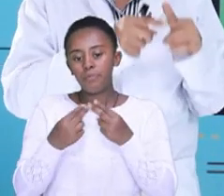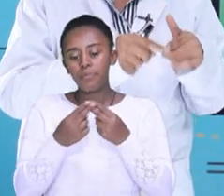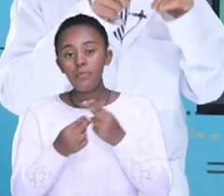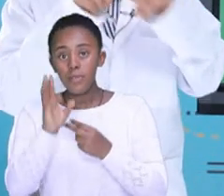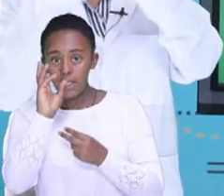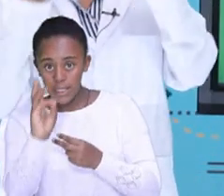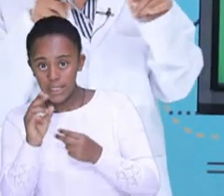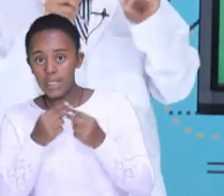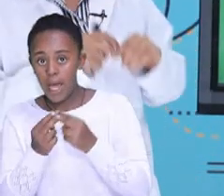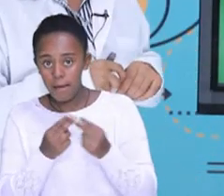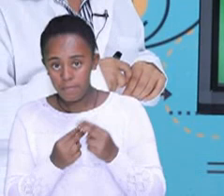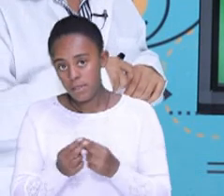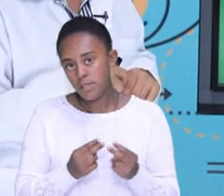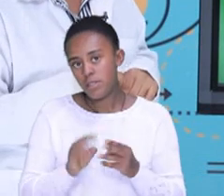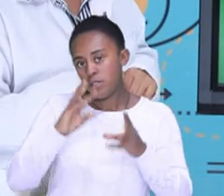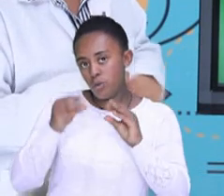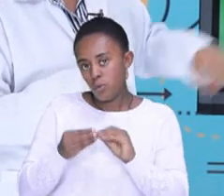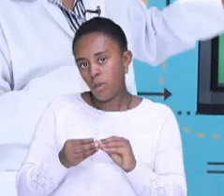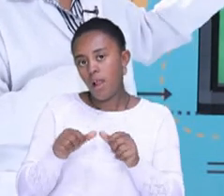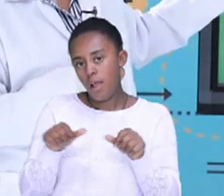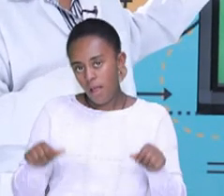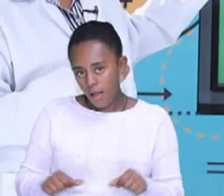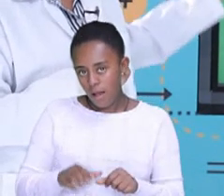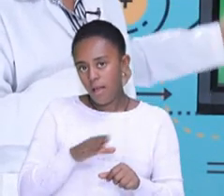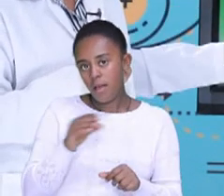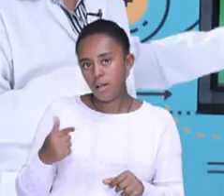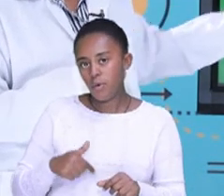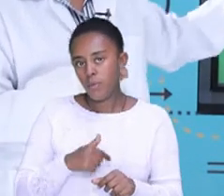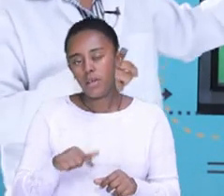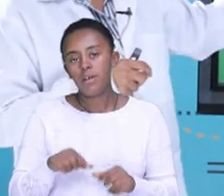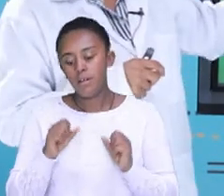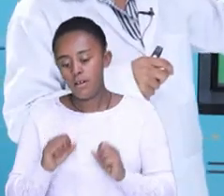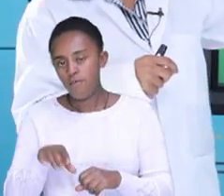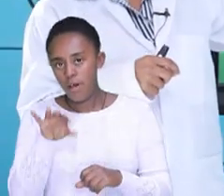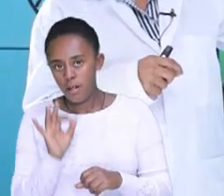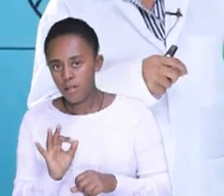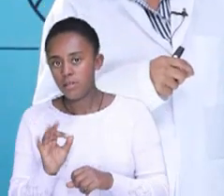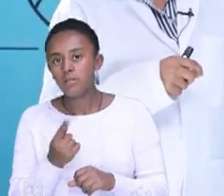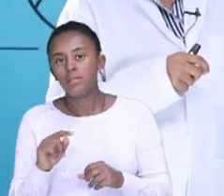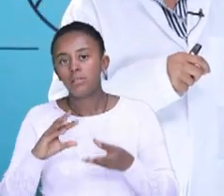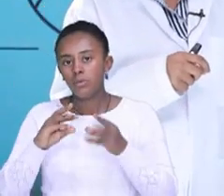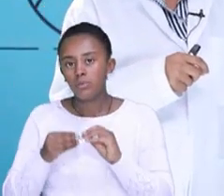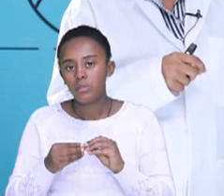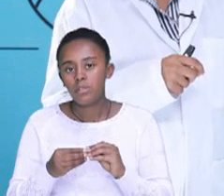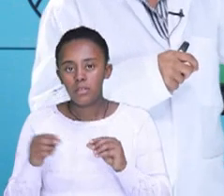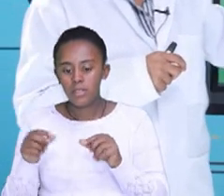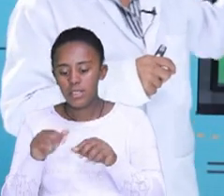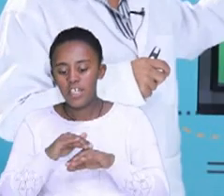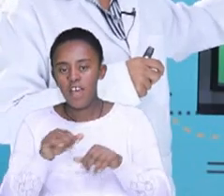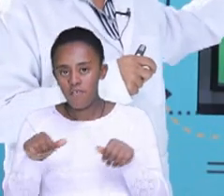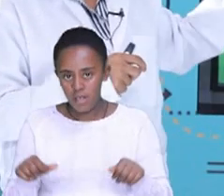multiply 6 times the total area, and we can find the total surface